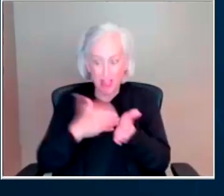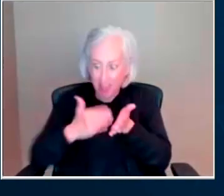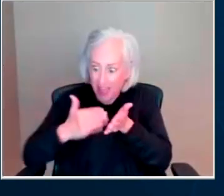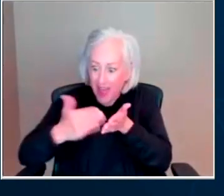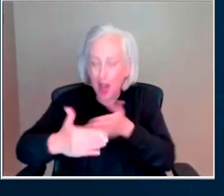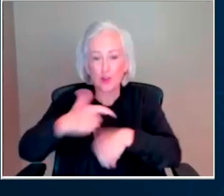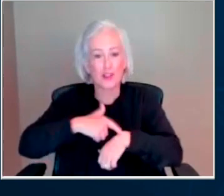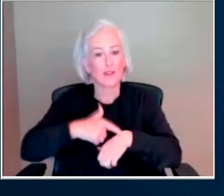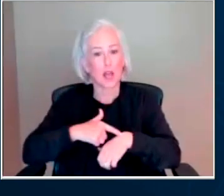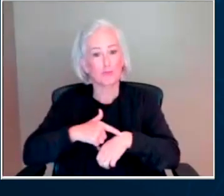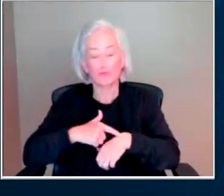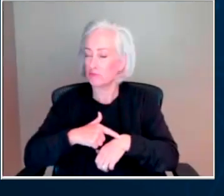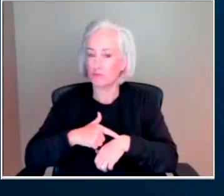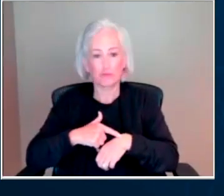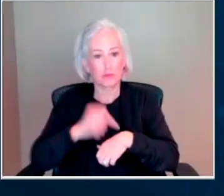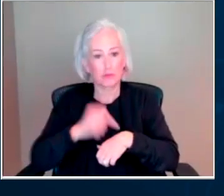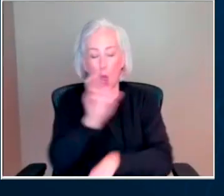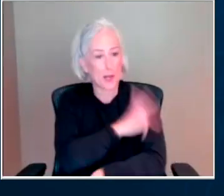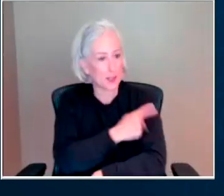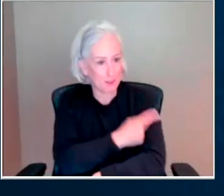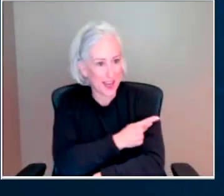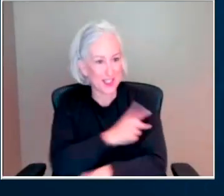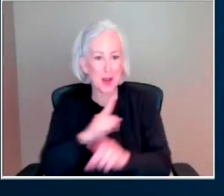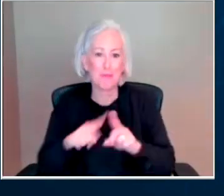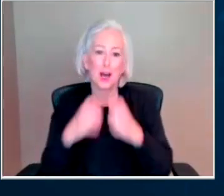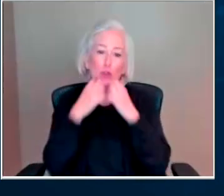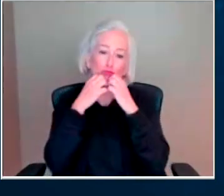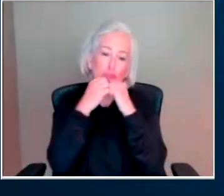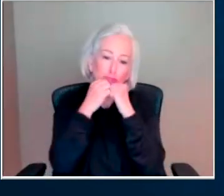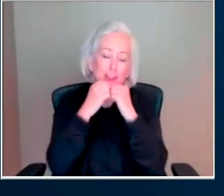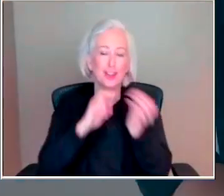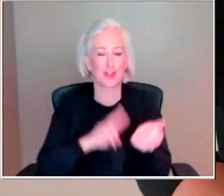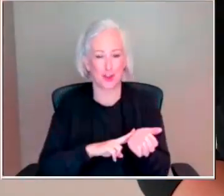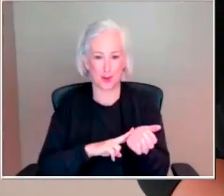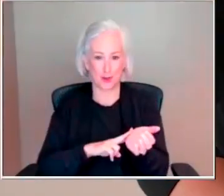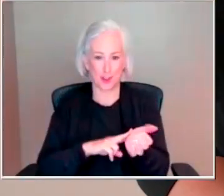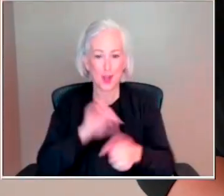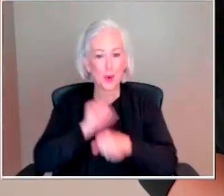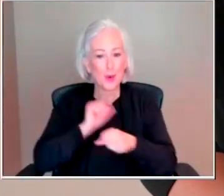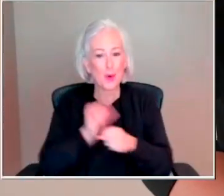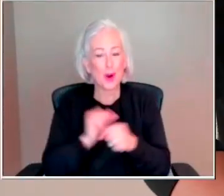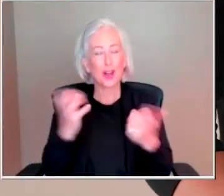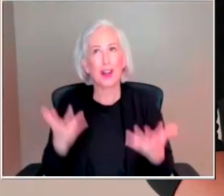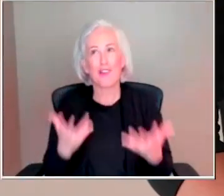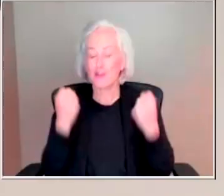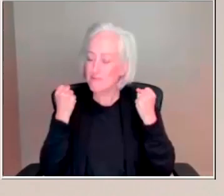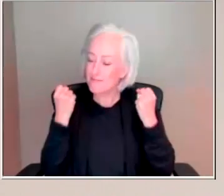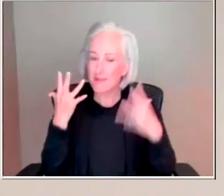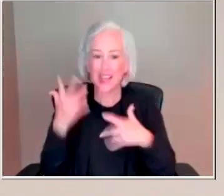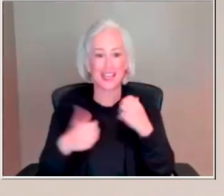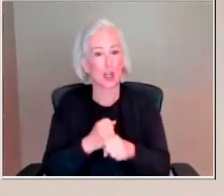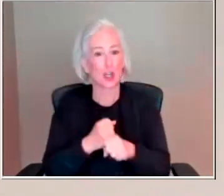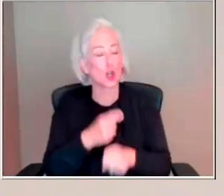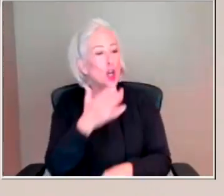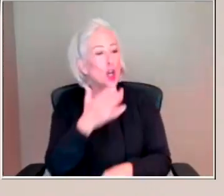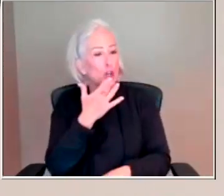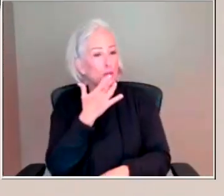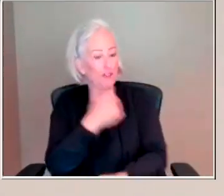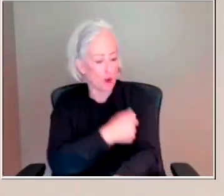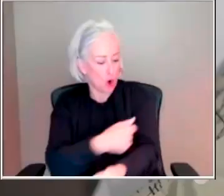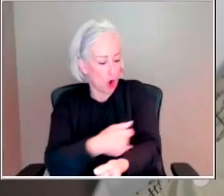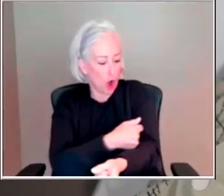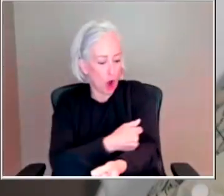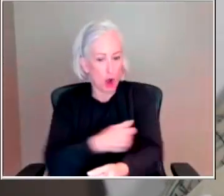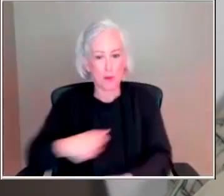as a patient, but as a beloved nurse who worked here for decades. Would you prefer it in your arm or your belly? You can do